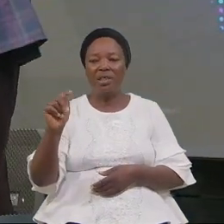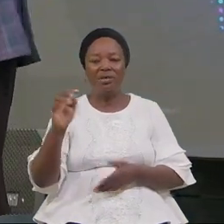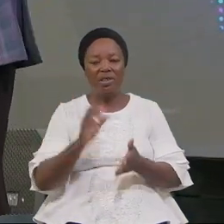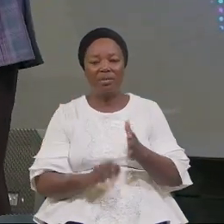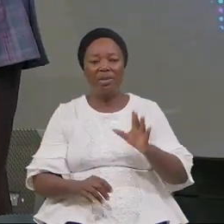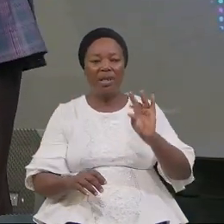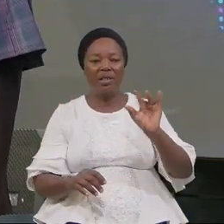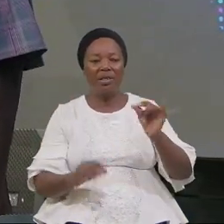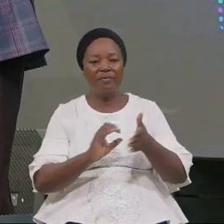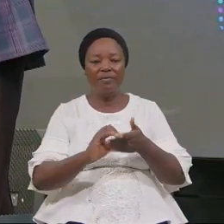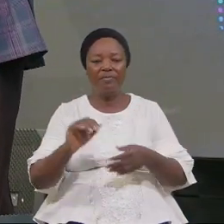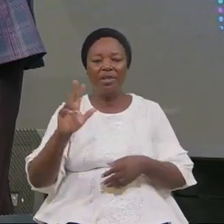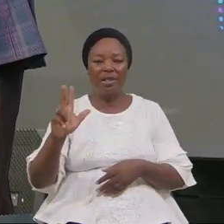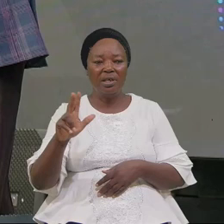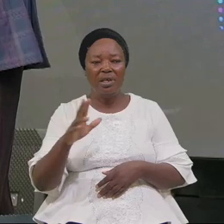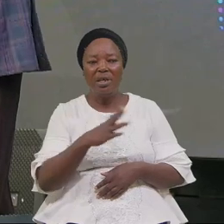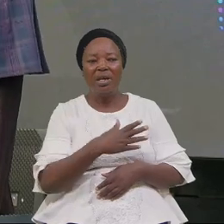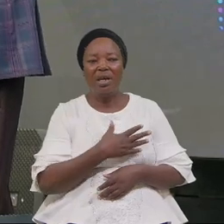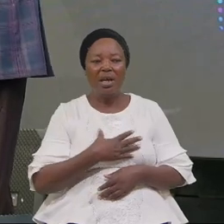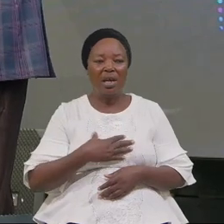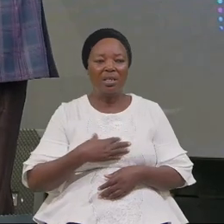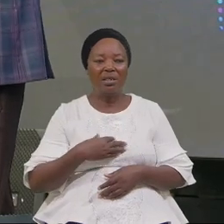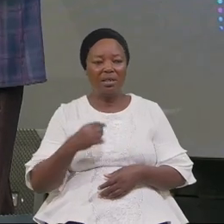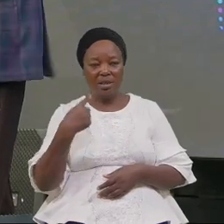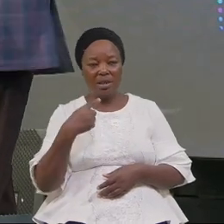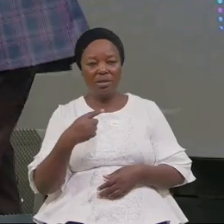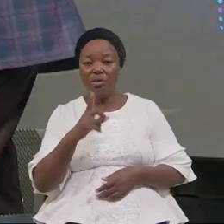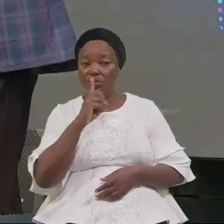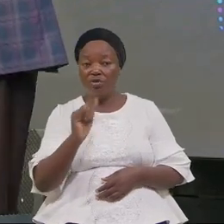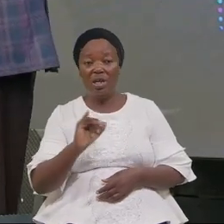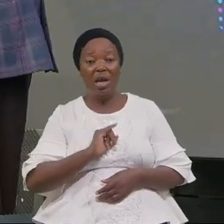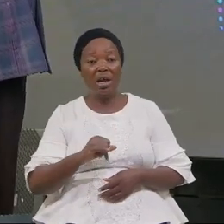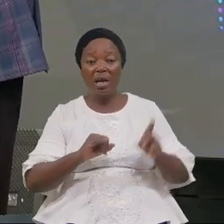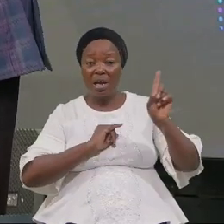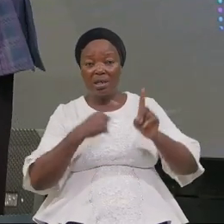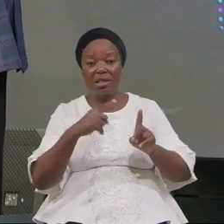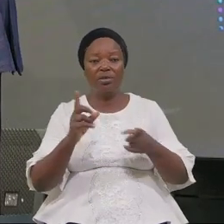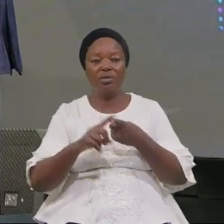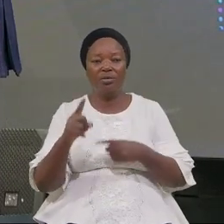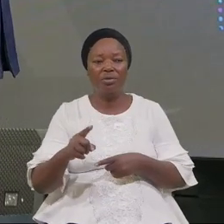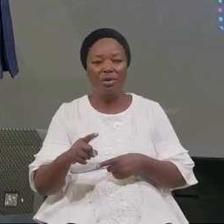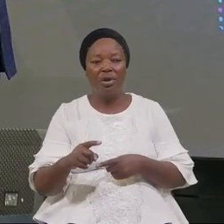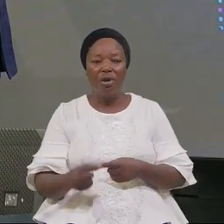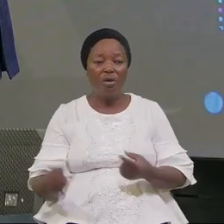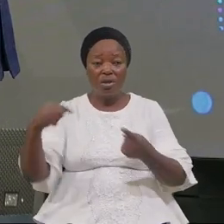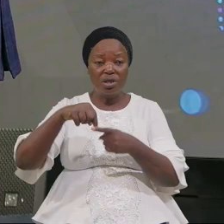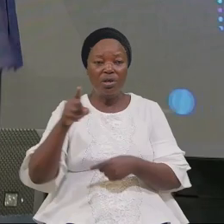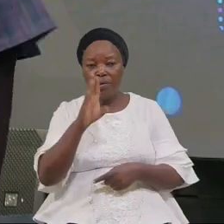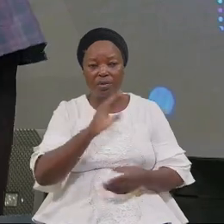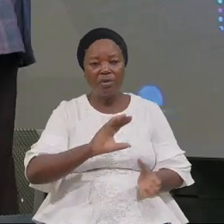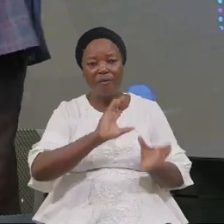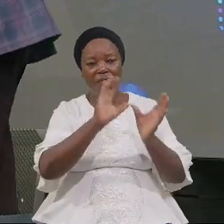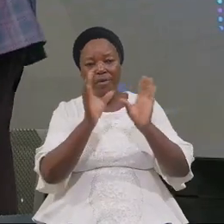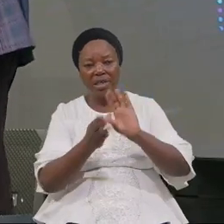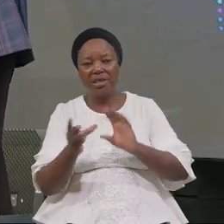3, and said, verily I say unto you, except ye be converted